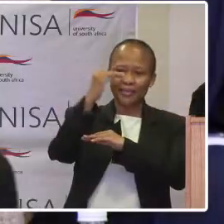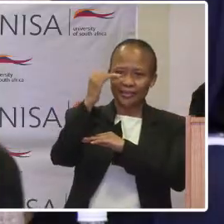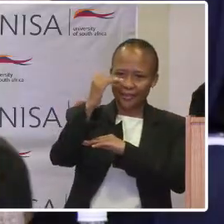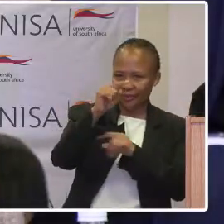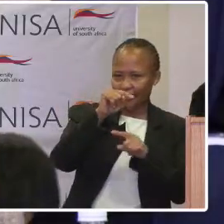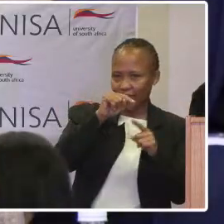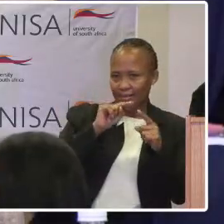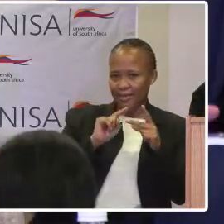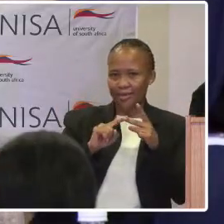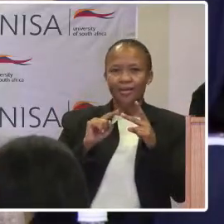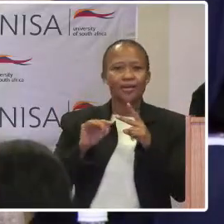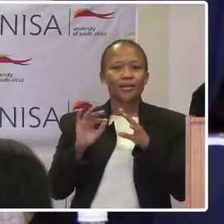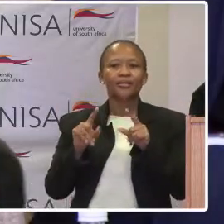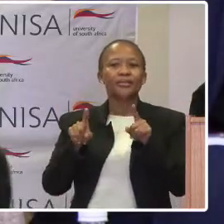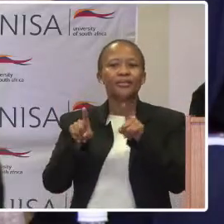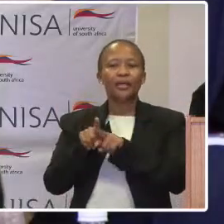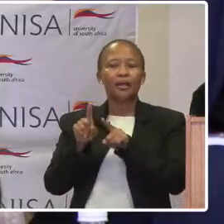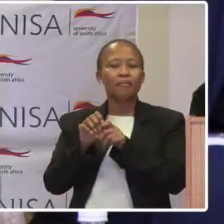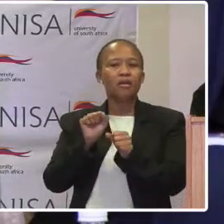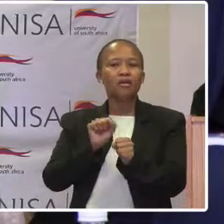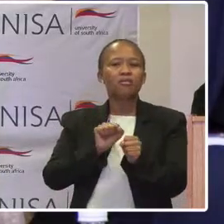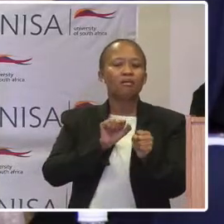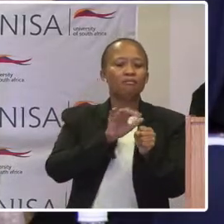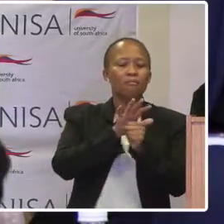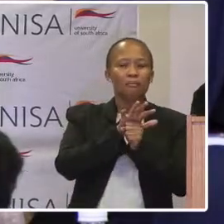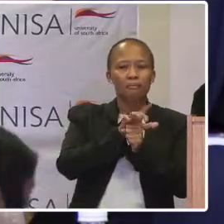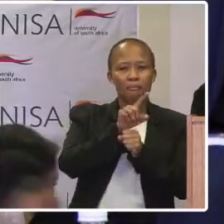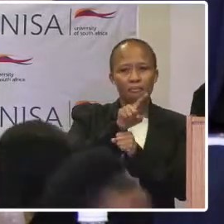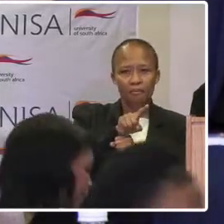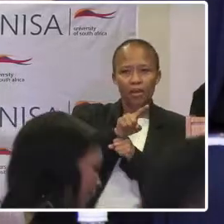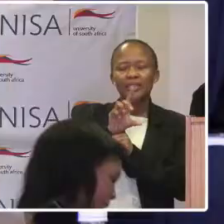will also impact on the work of DCDT,